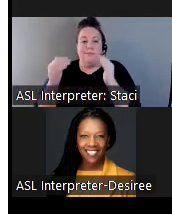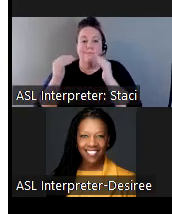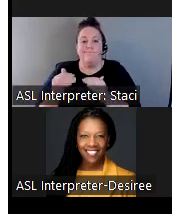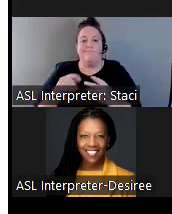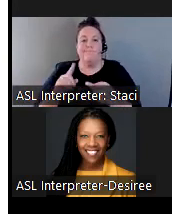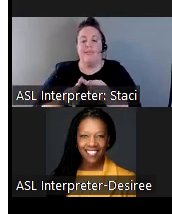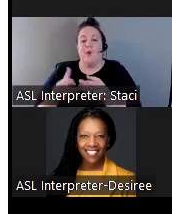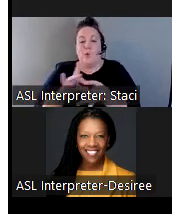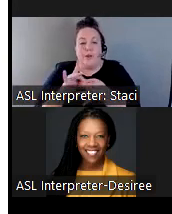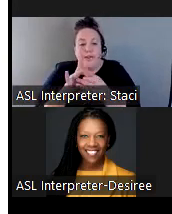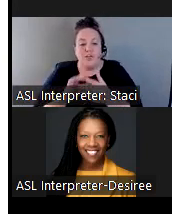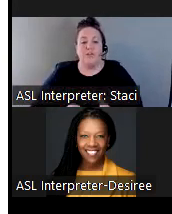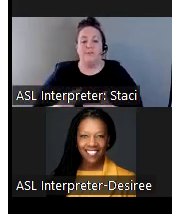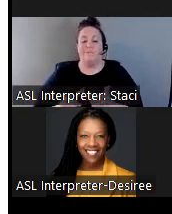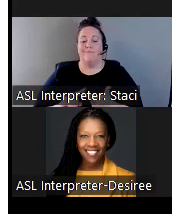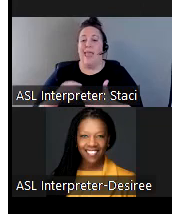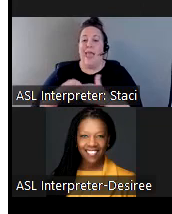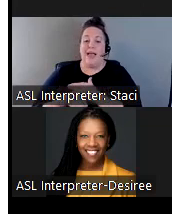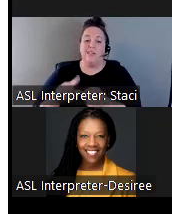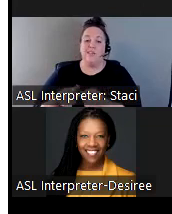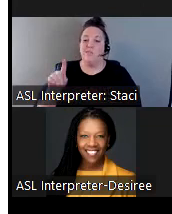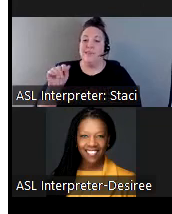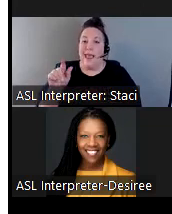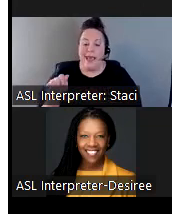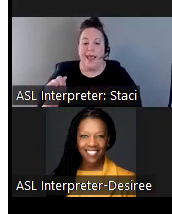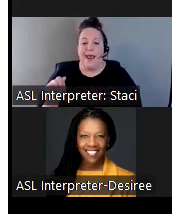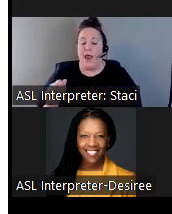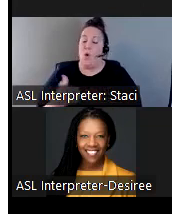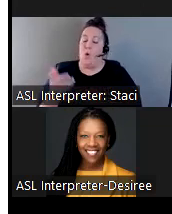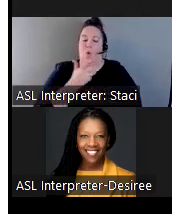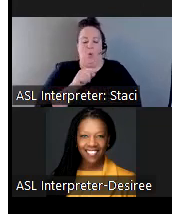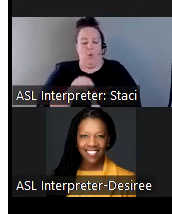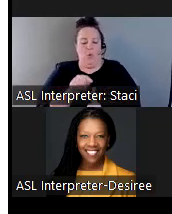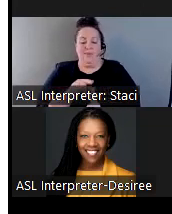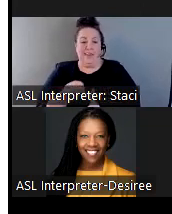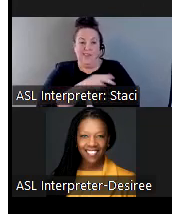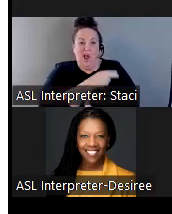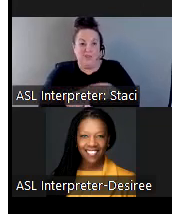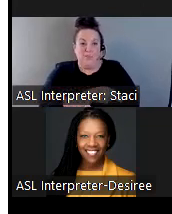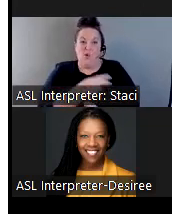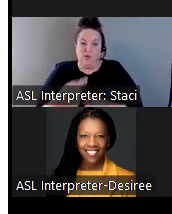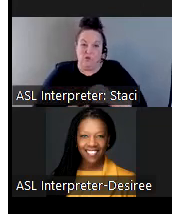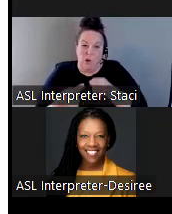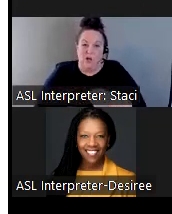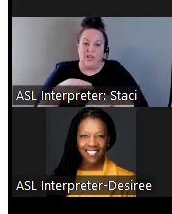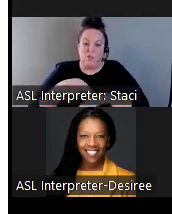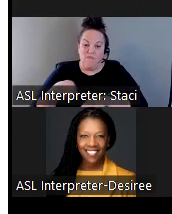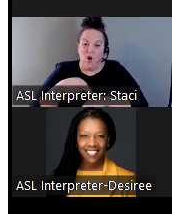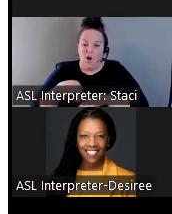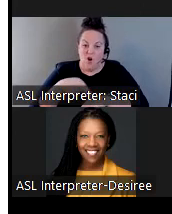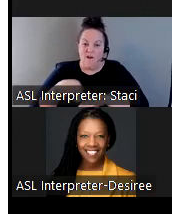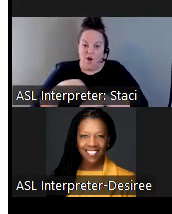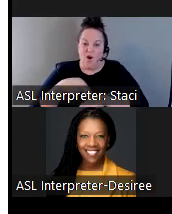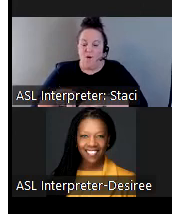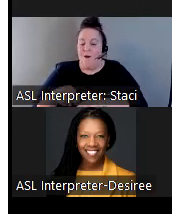coordination. We get access to data so we can find, oh my goodness, this hospital's having some problems. Their referral rates out the